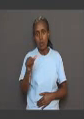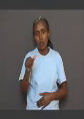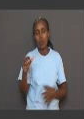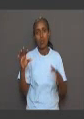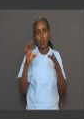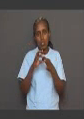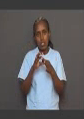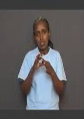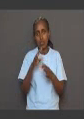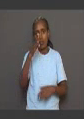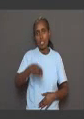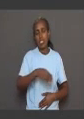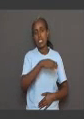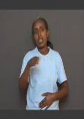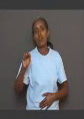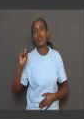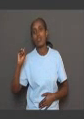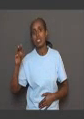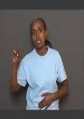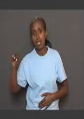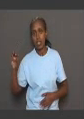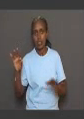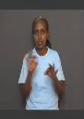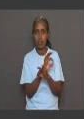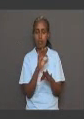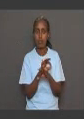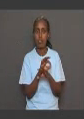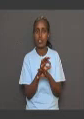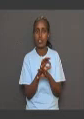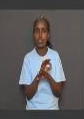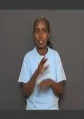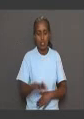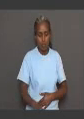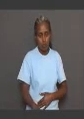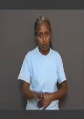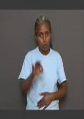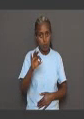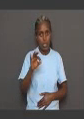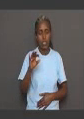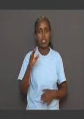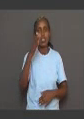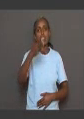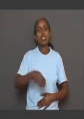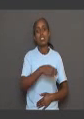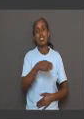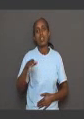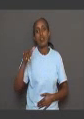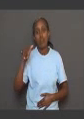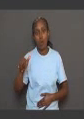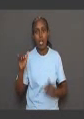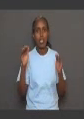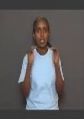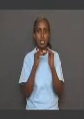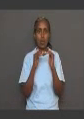the graph of the sine function to obtain the graph of y